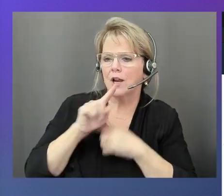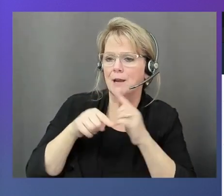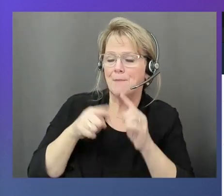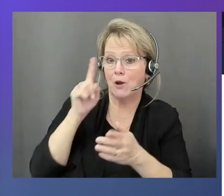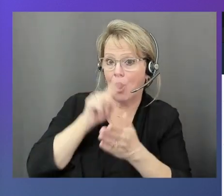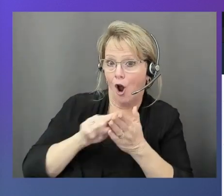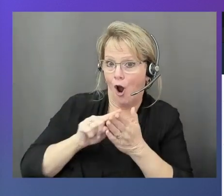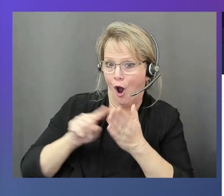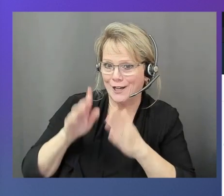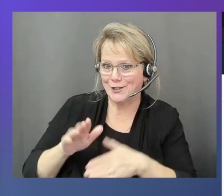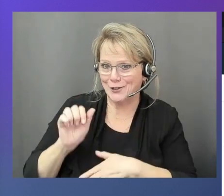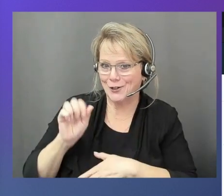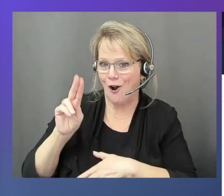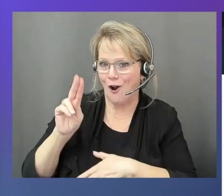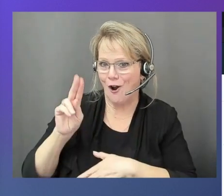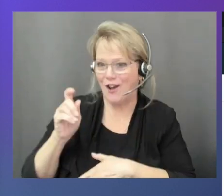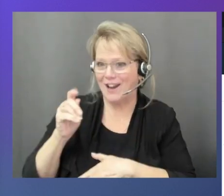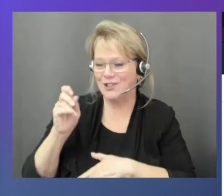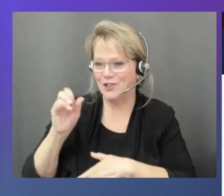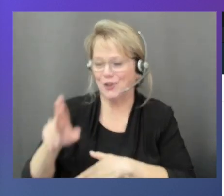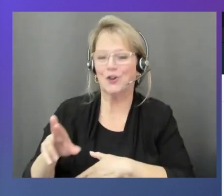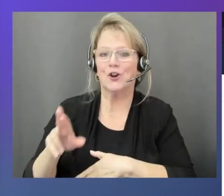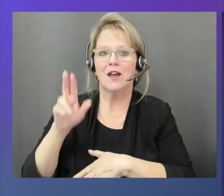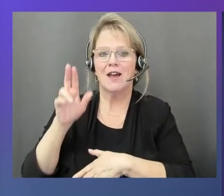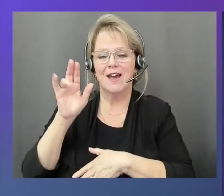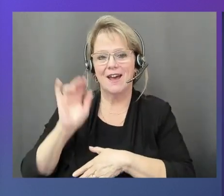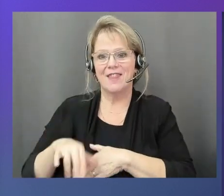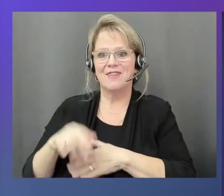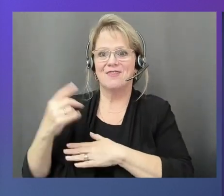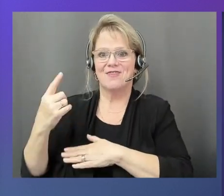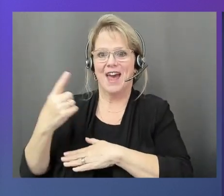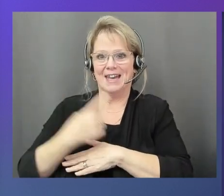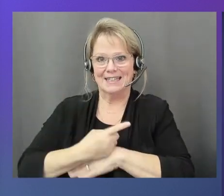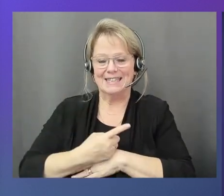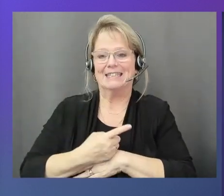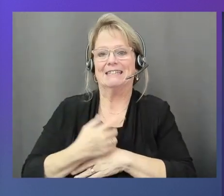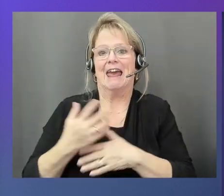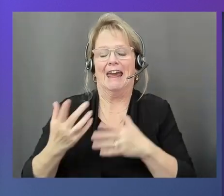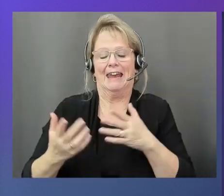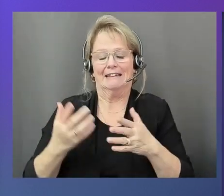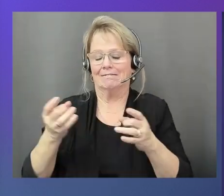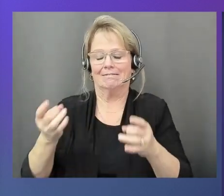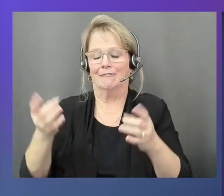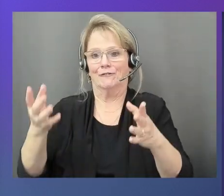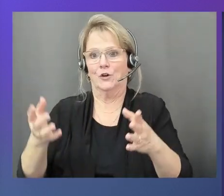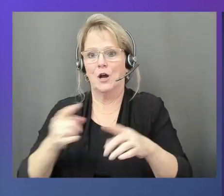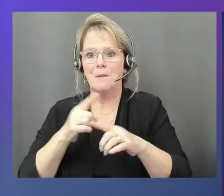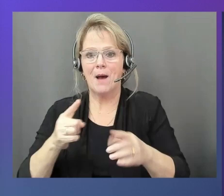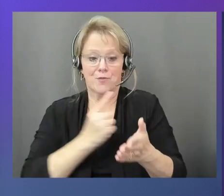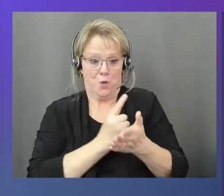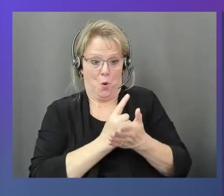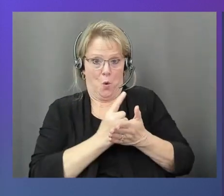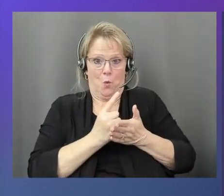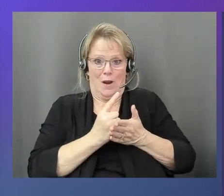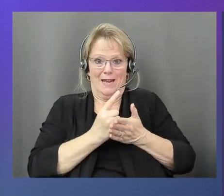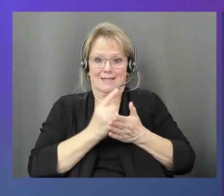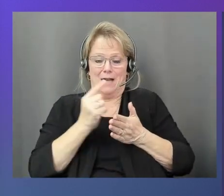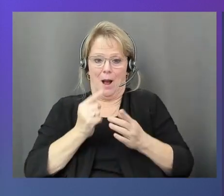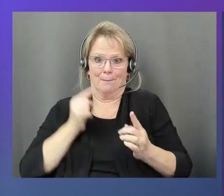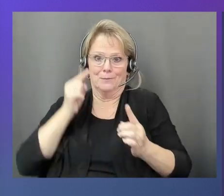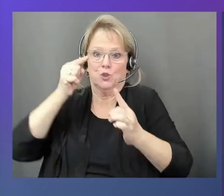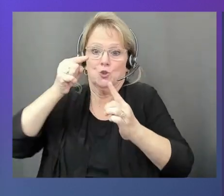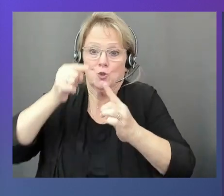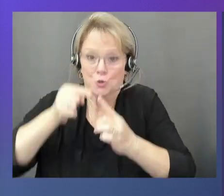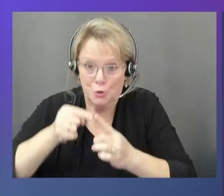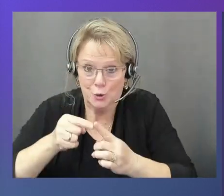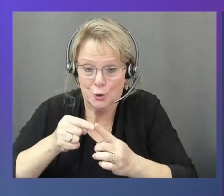auditor. That day is dreadful, but it's the weeks leading up where you're collecting all the evidence for that auditor. And